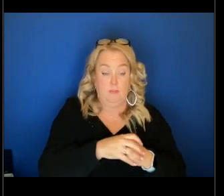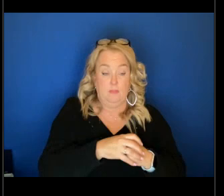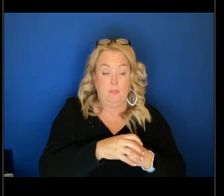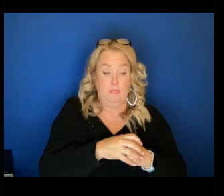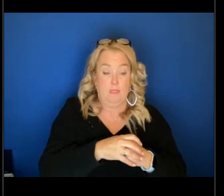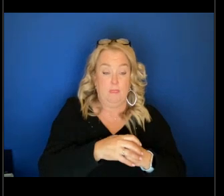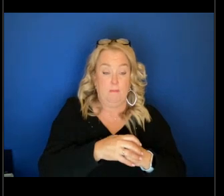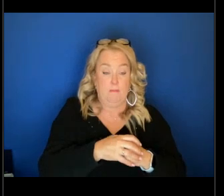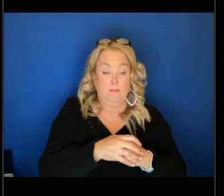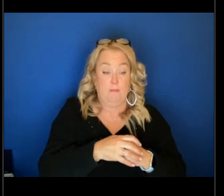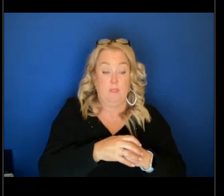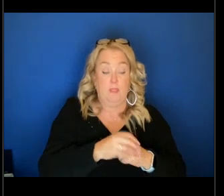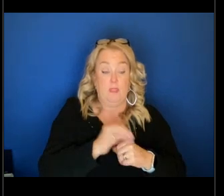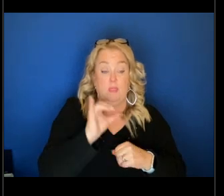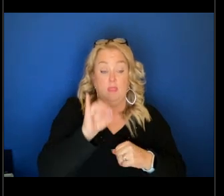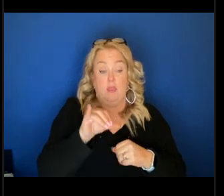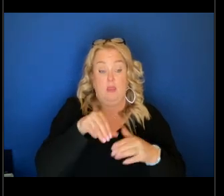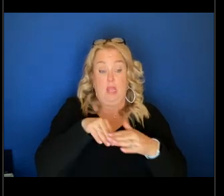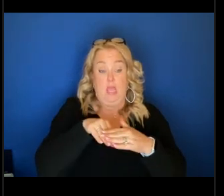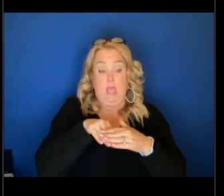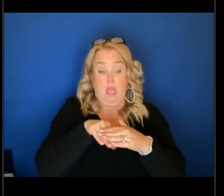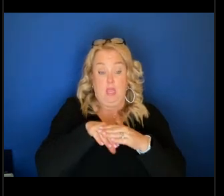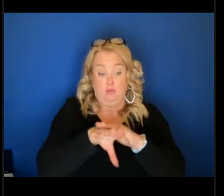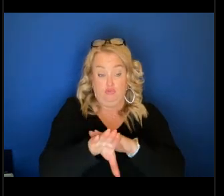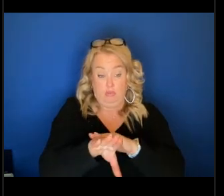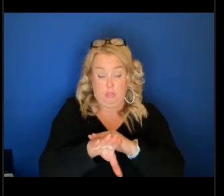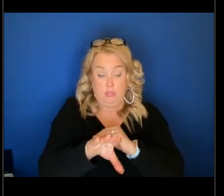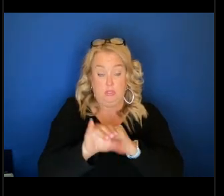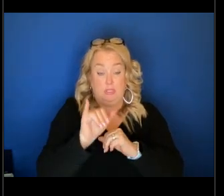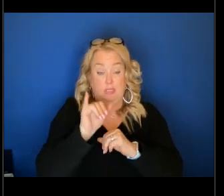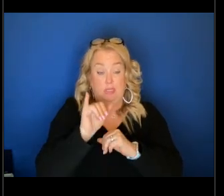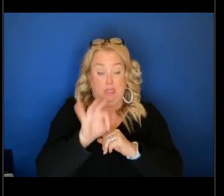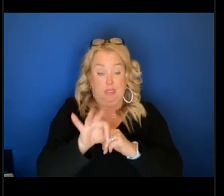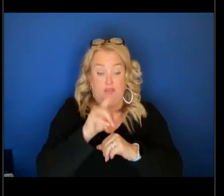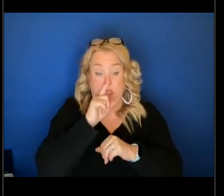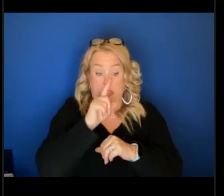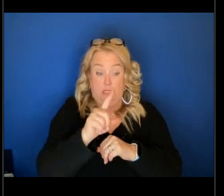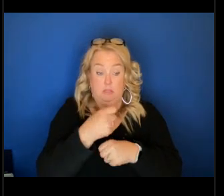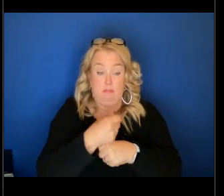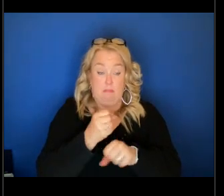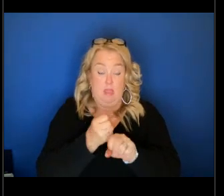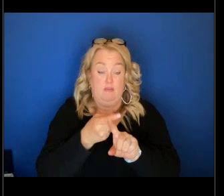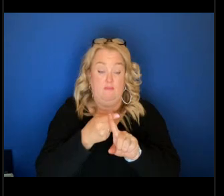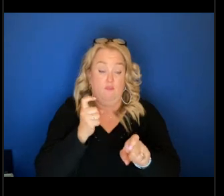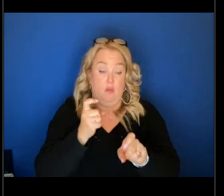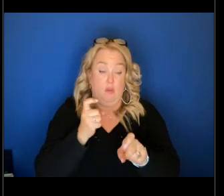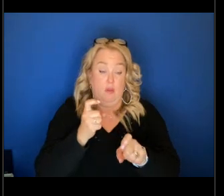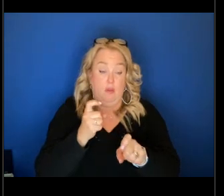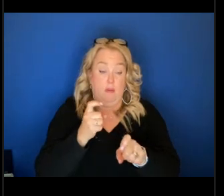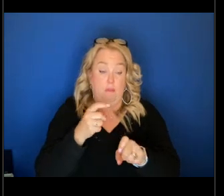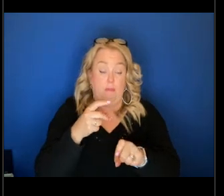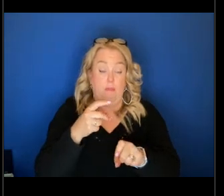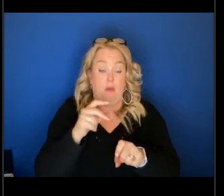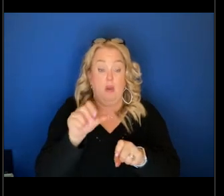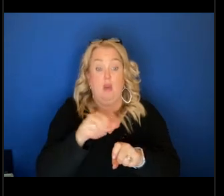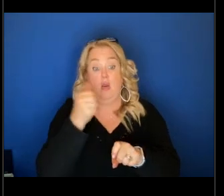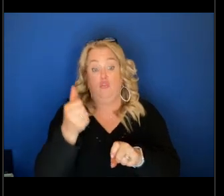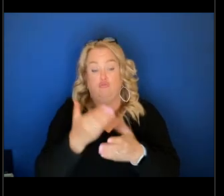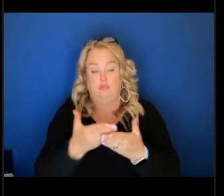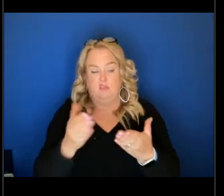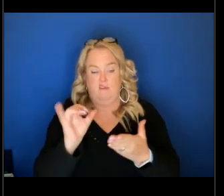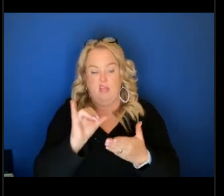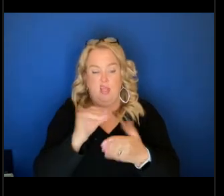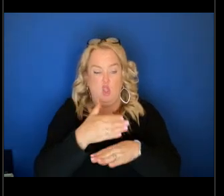concrete. At the primary entrance, if the landing is made of pervious material